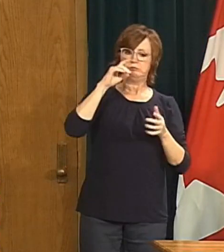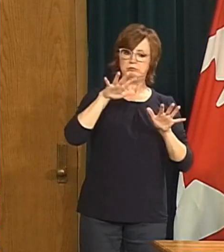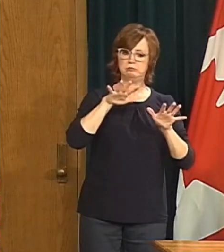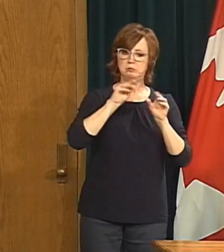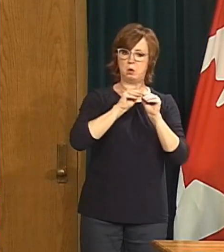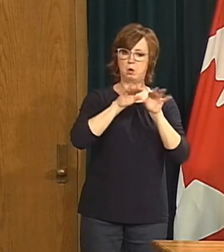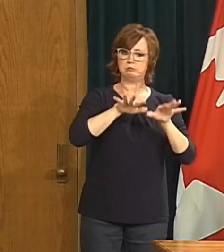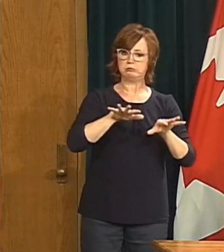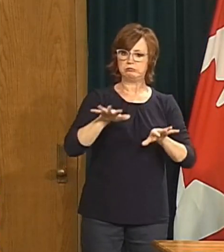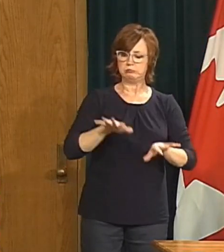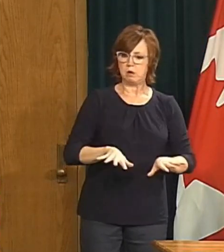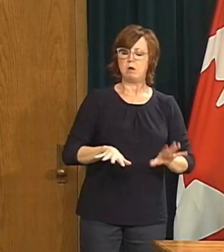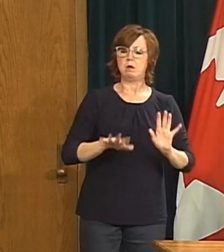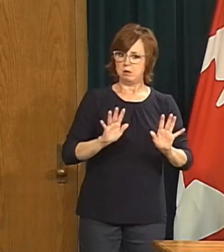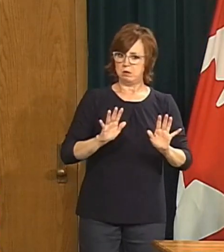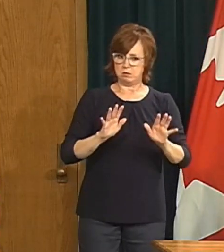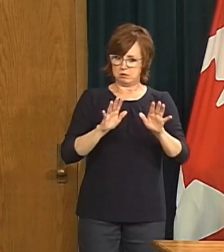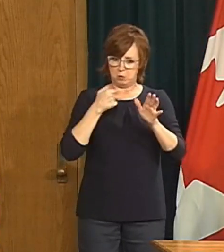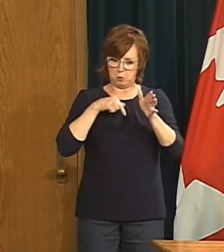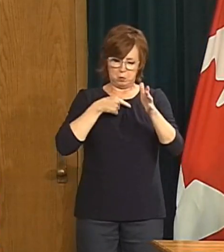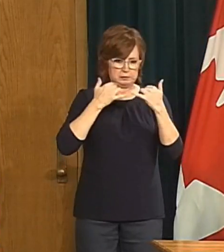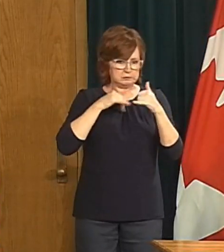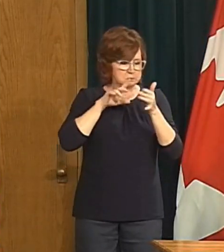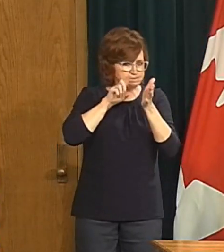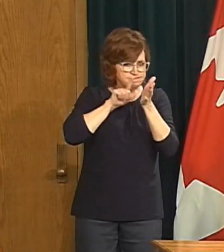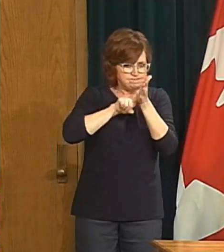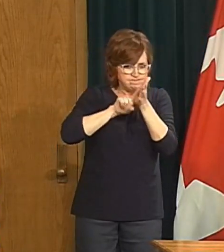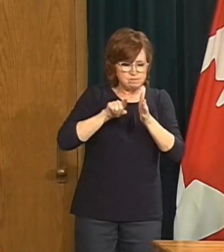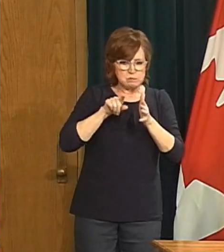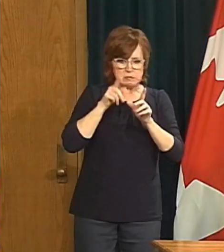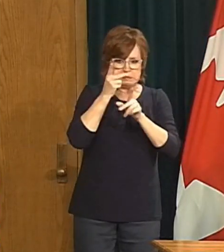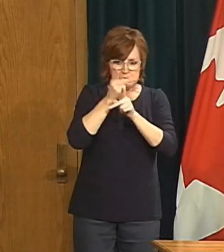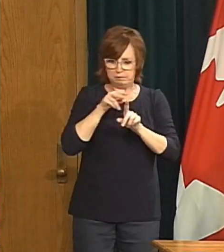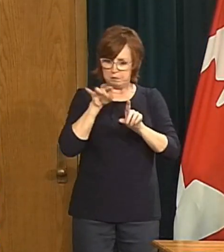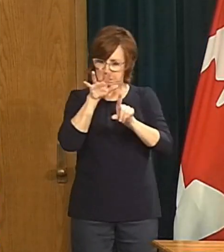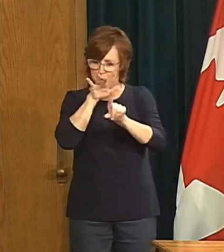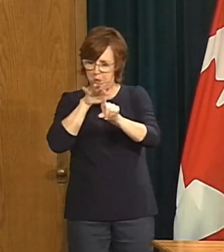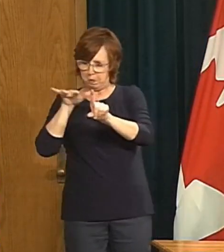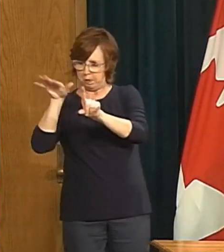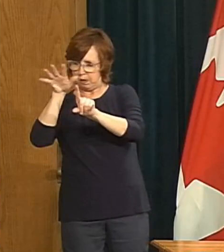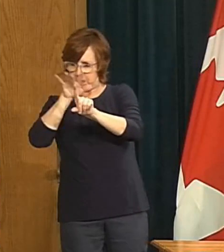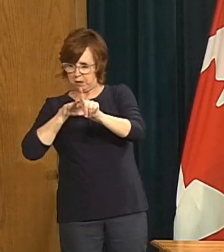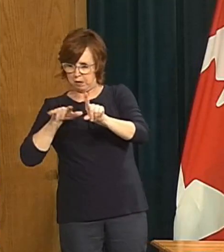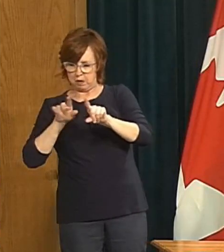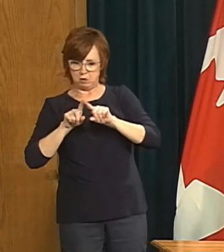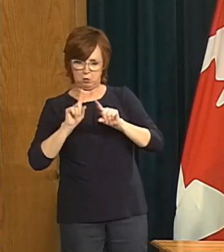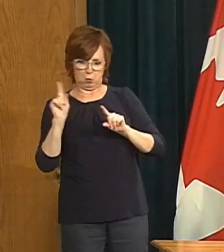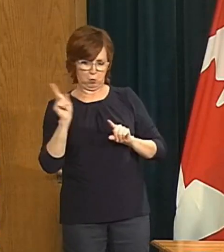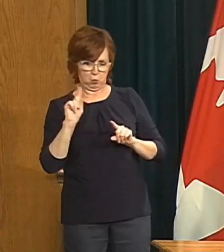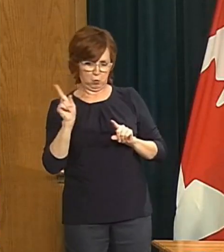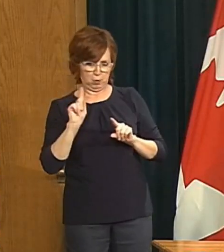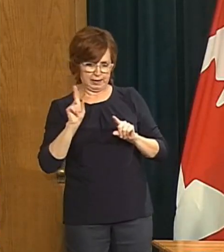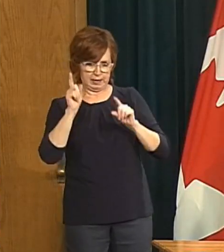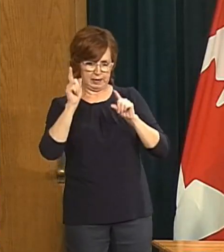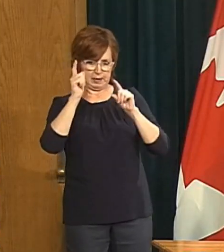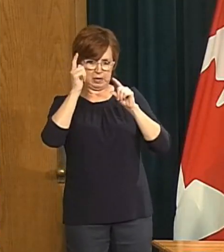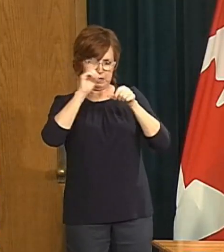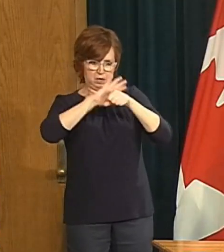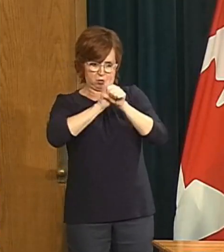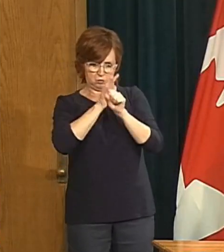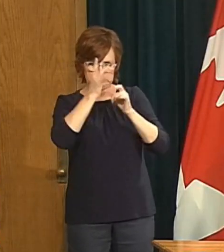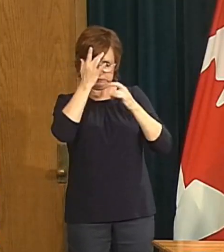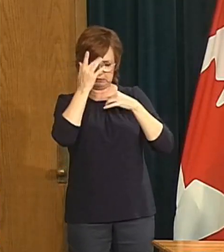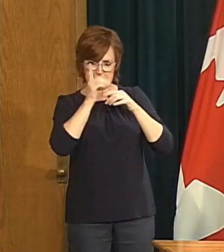the opportunities for this disease to spread, where those are, and concentrate our testing